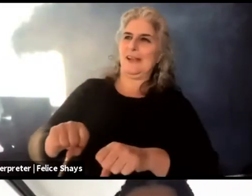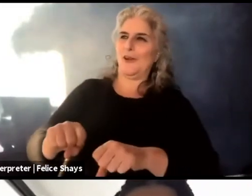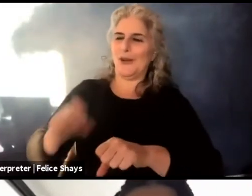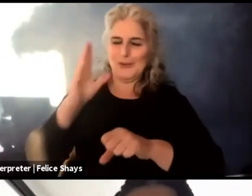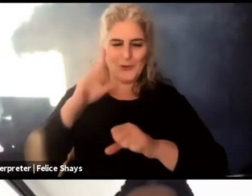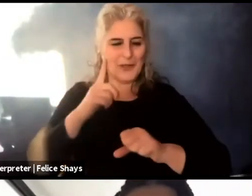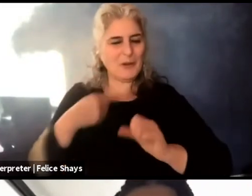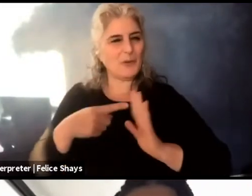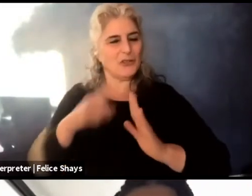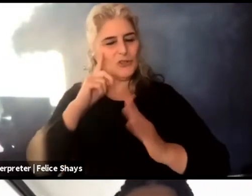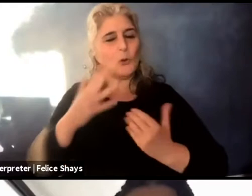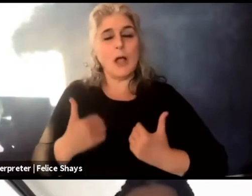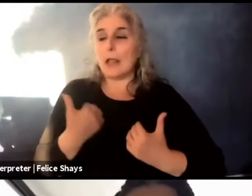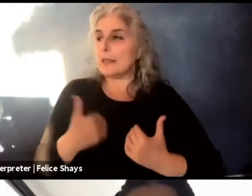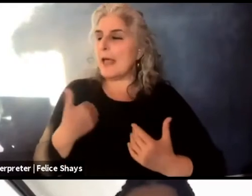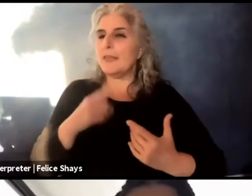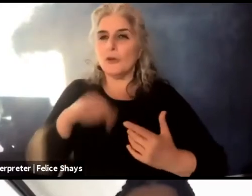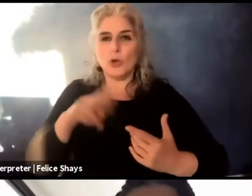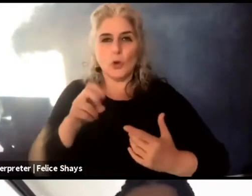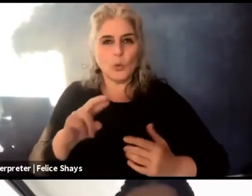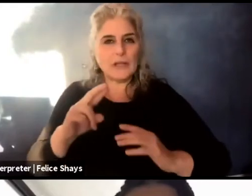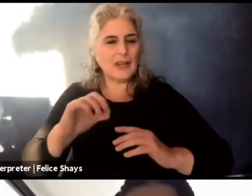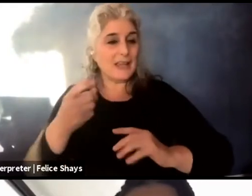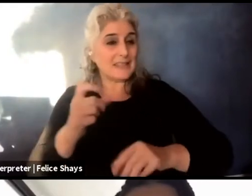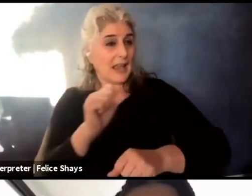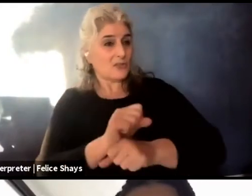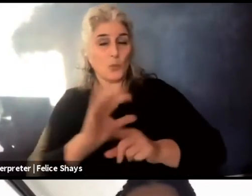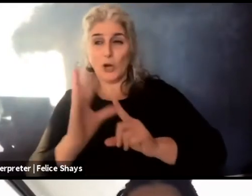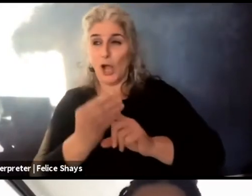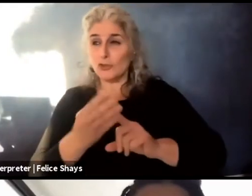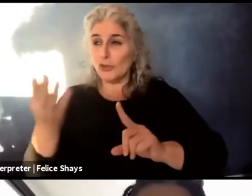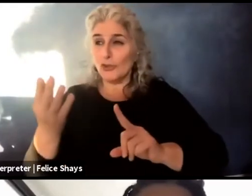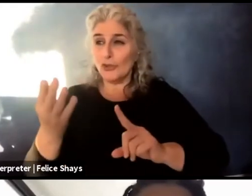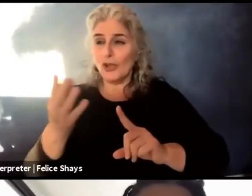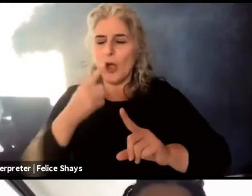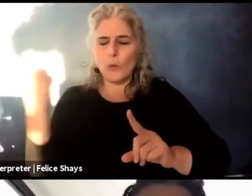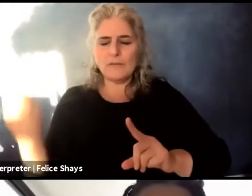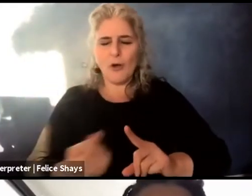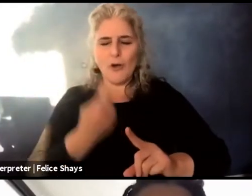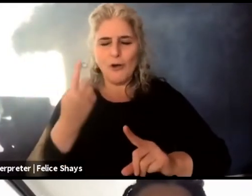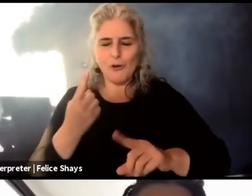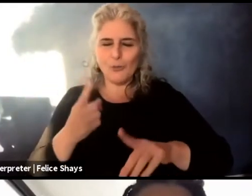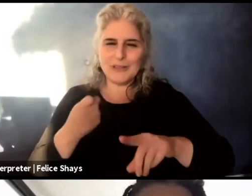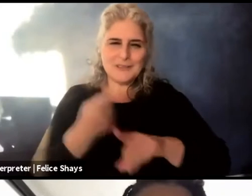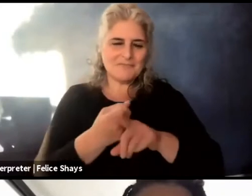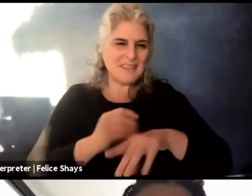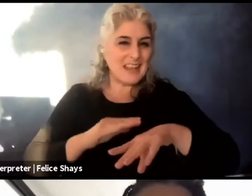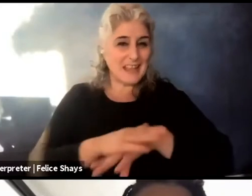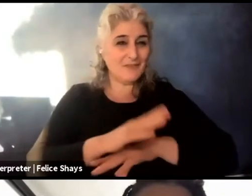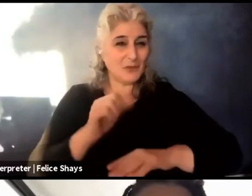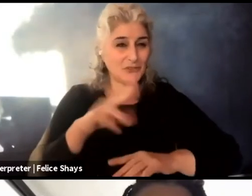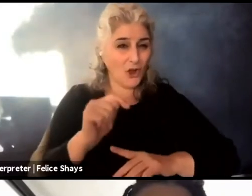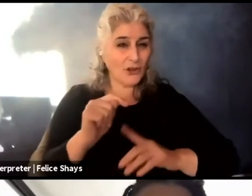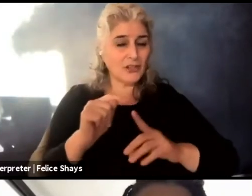queer, sex working cultures that have always influenced art, right? Where there's